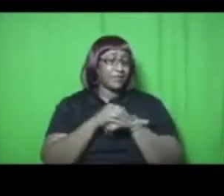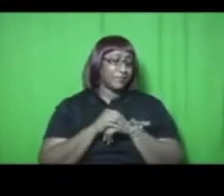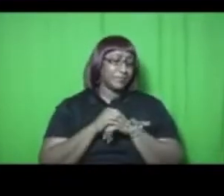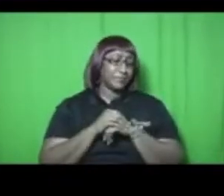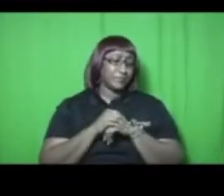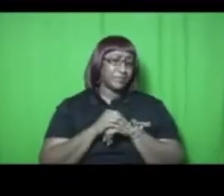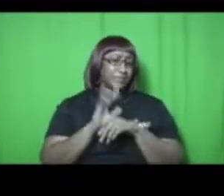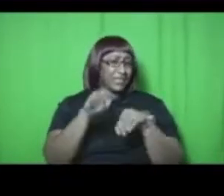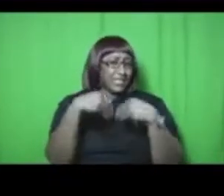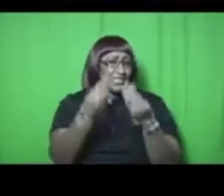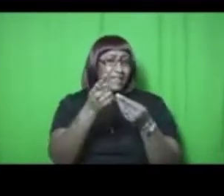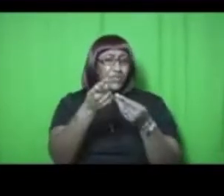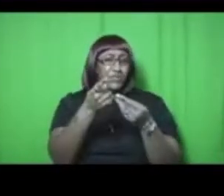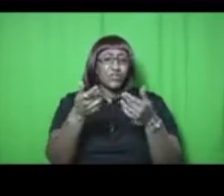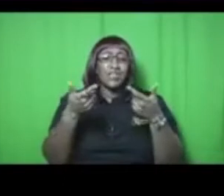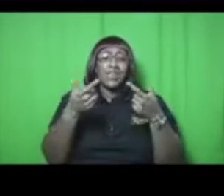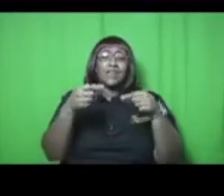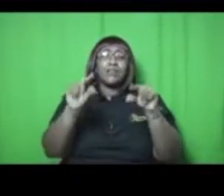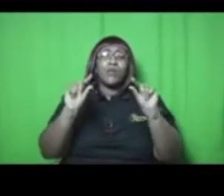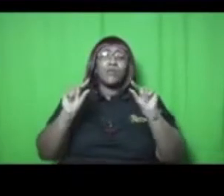they would try to get you to relinquish your gift.